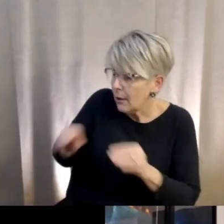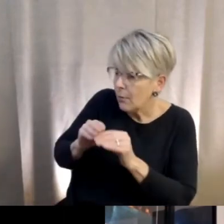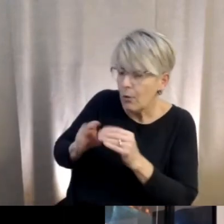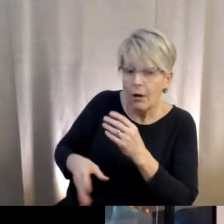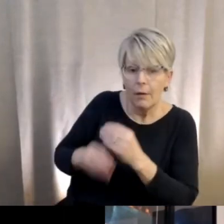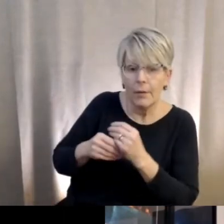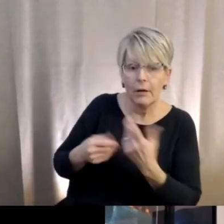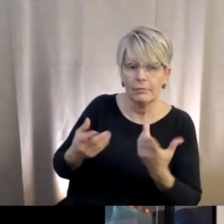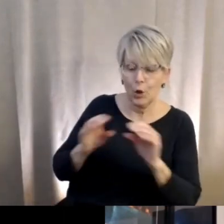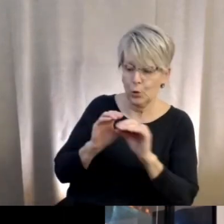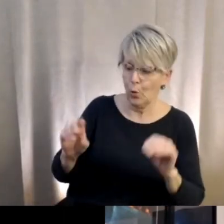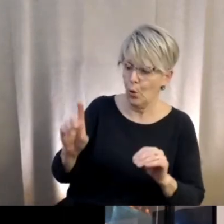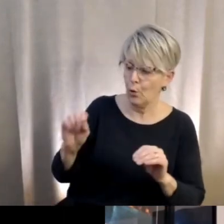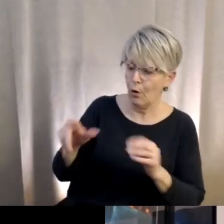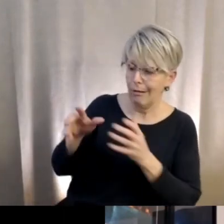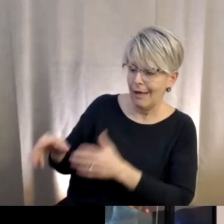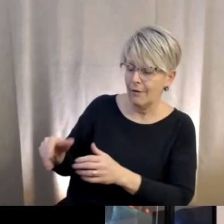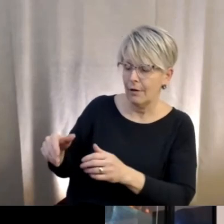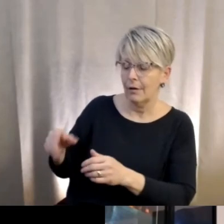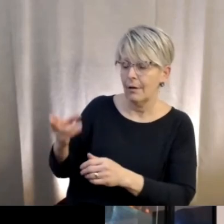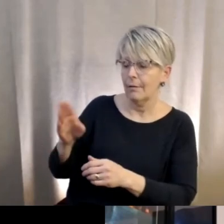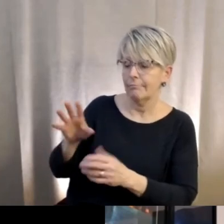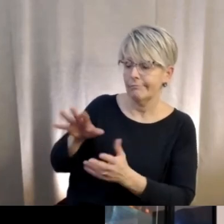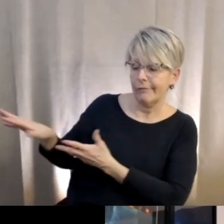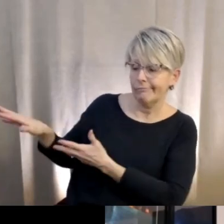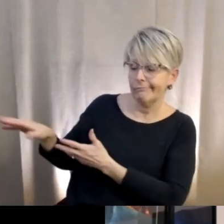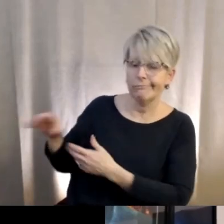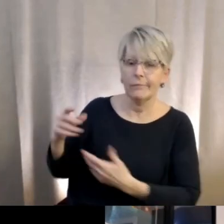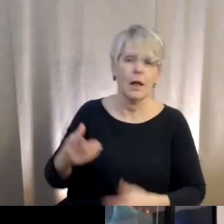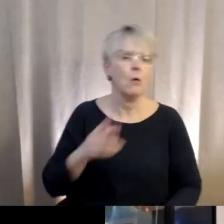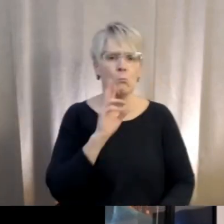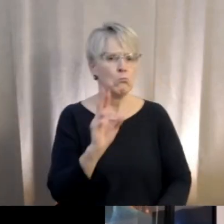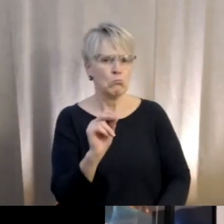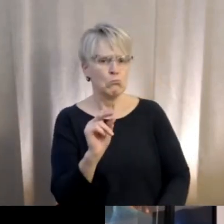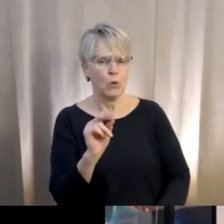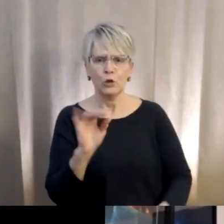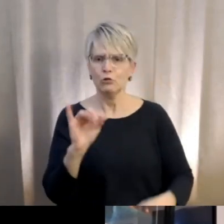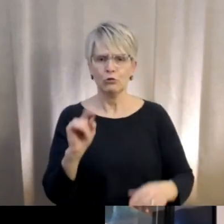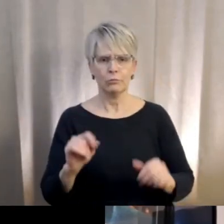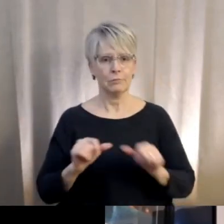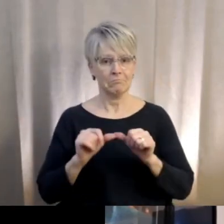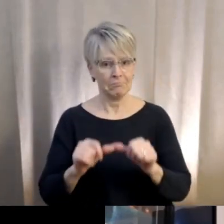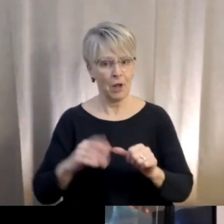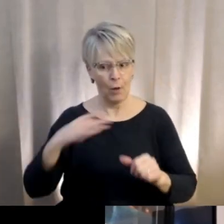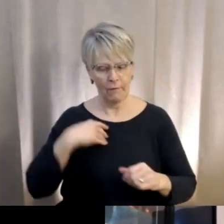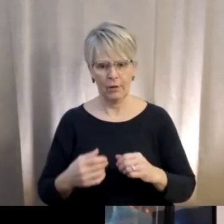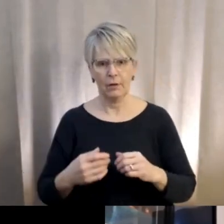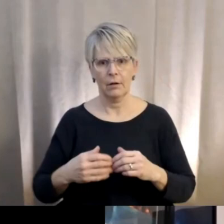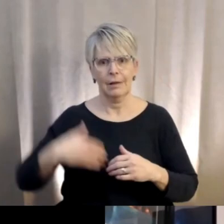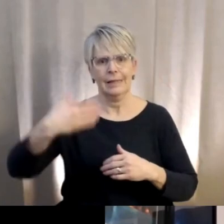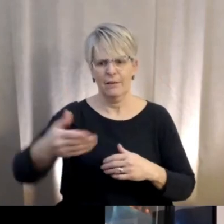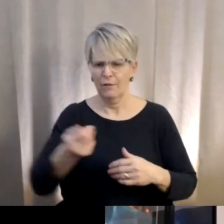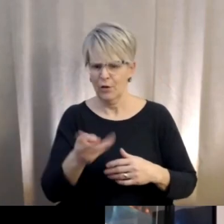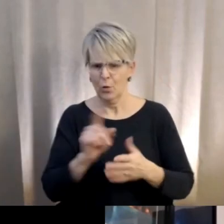Anything about no dog left behind or service dogs in general? Not really, just to continue to tune in. We'll have another call in a few